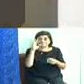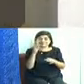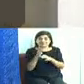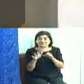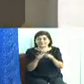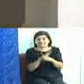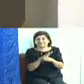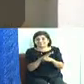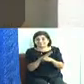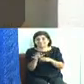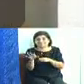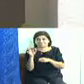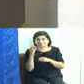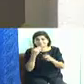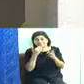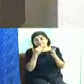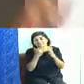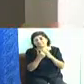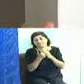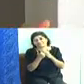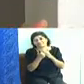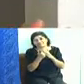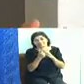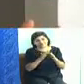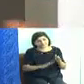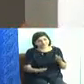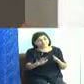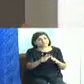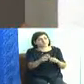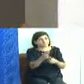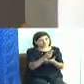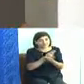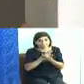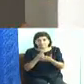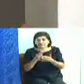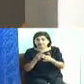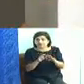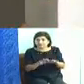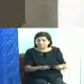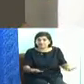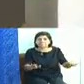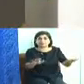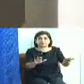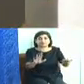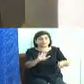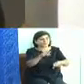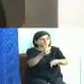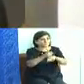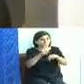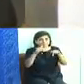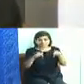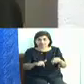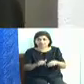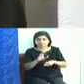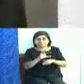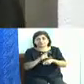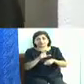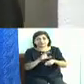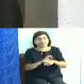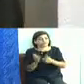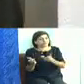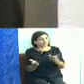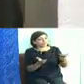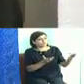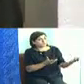found good ground, holy ground, in the founding of this church that brought forth